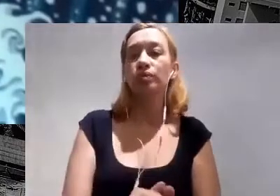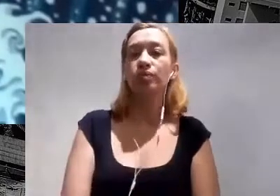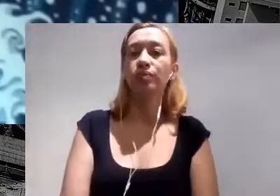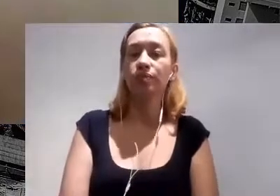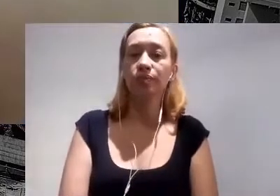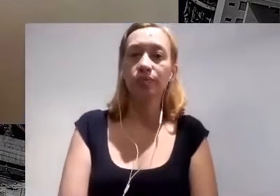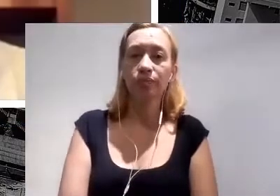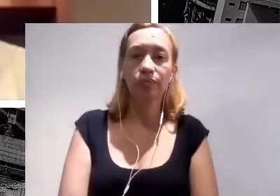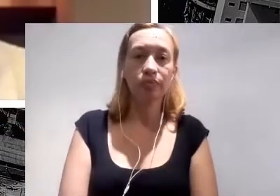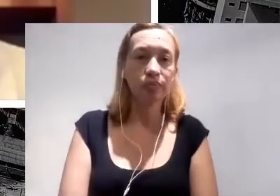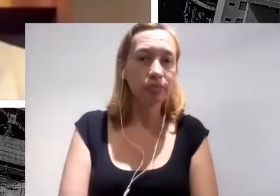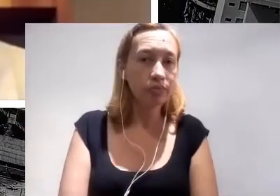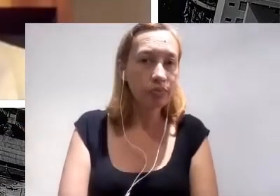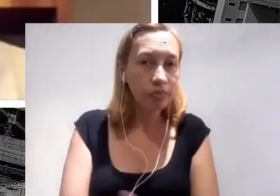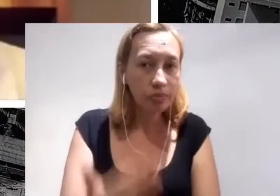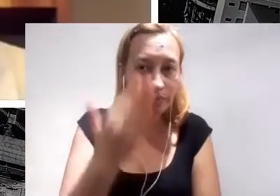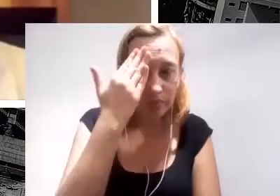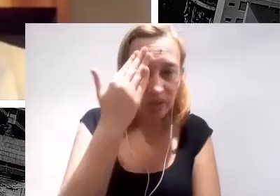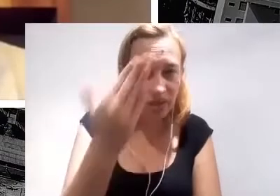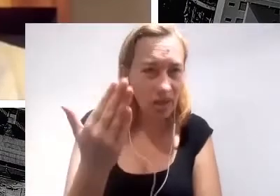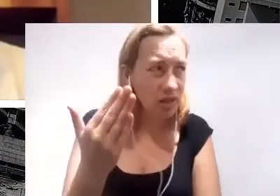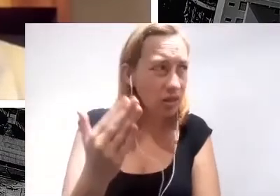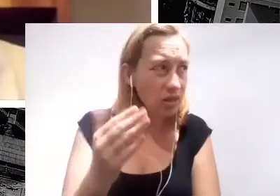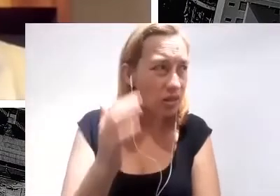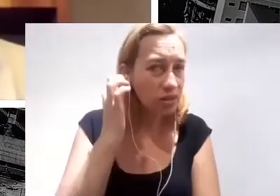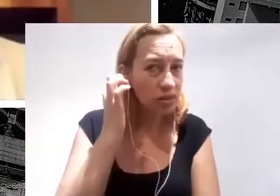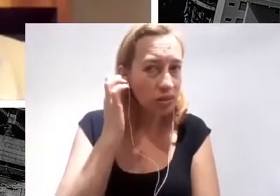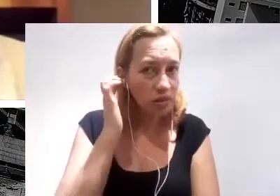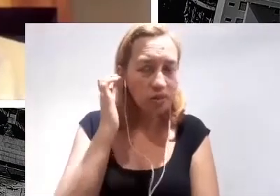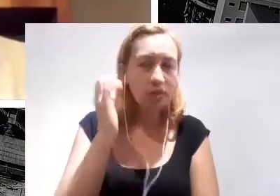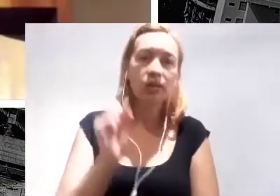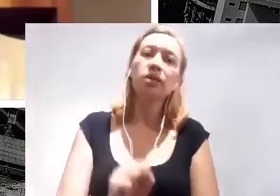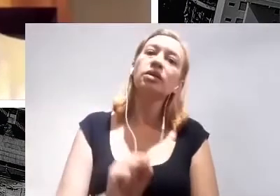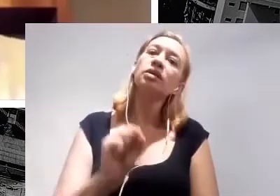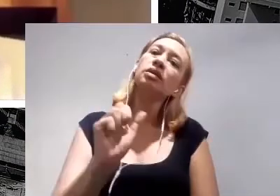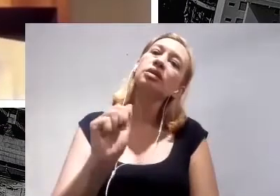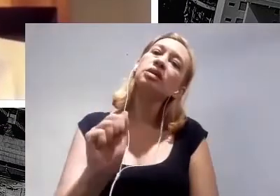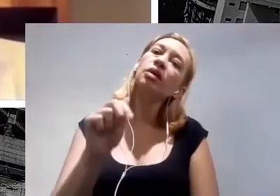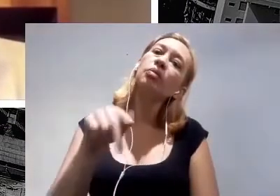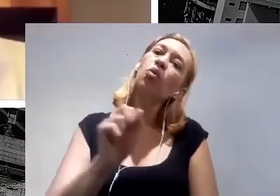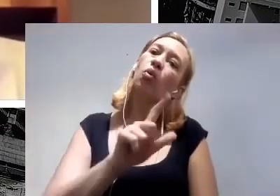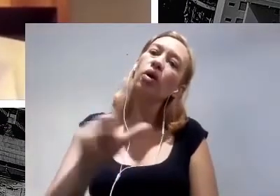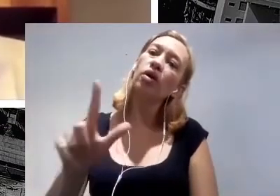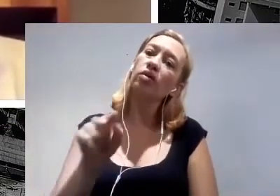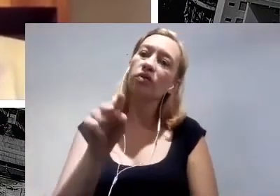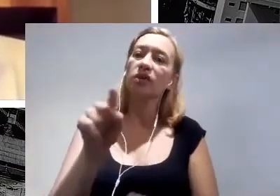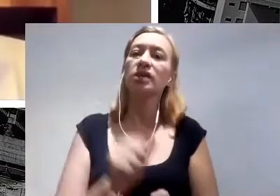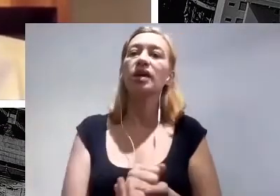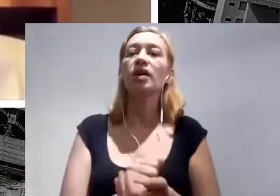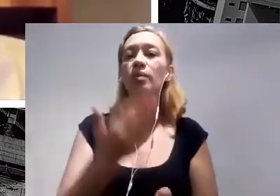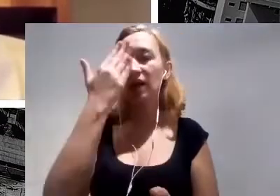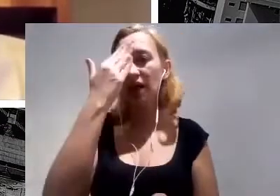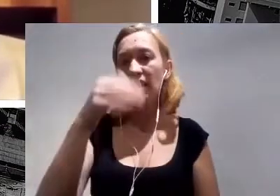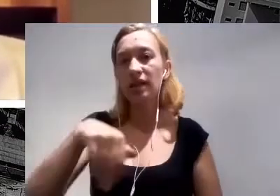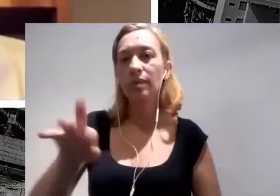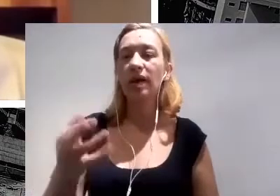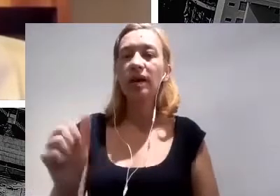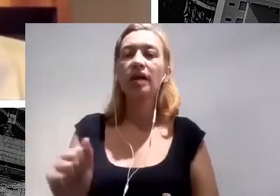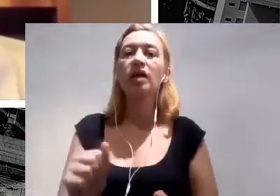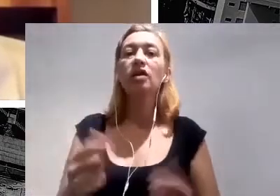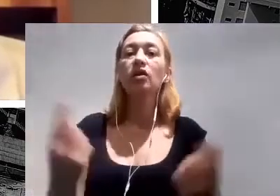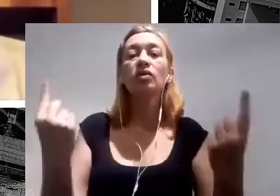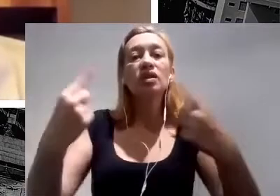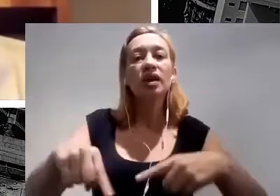Thank you, Jason. Samuel, with you. Thank you, Maria. Bom, o desafio das mudanças climáticas